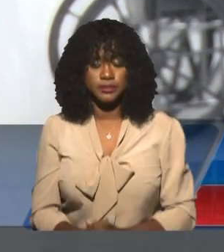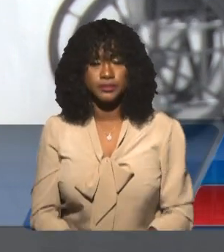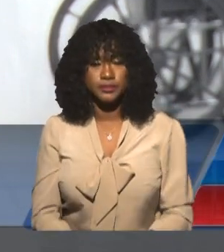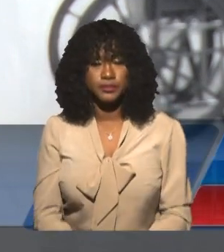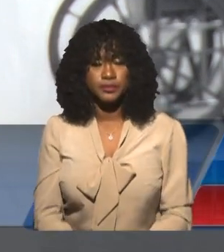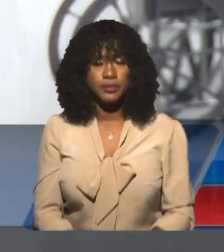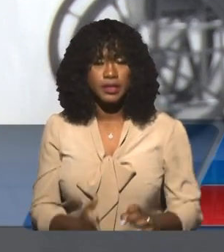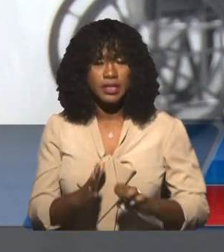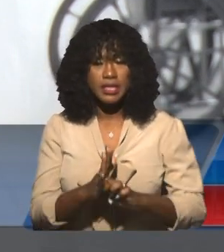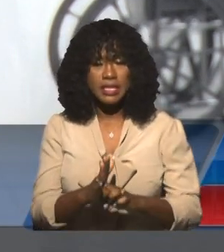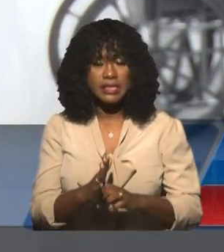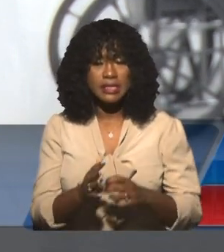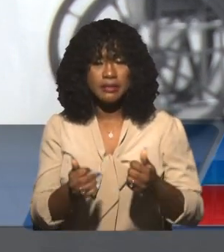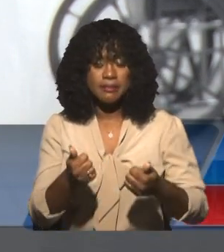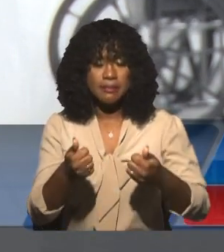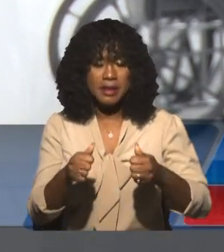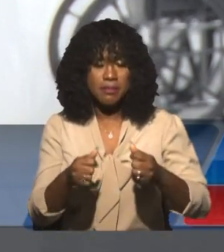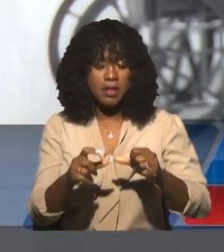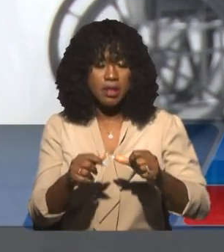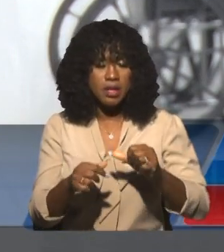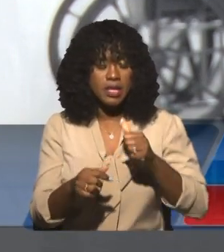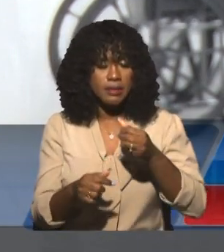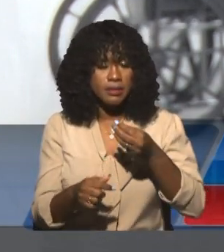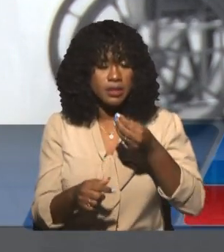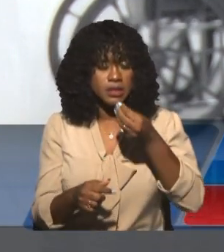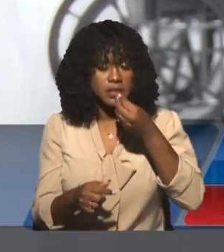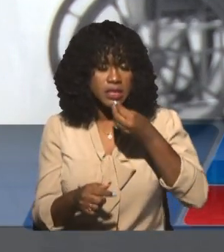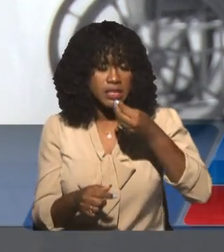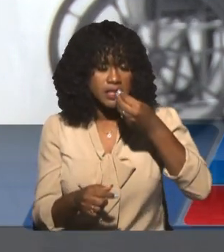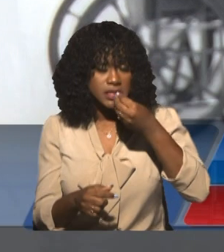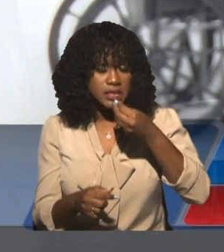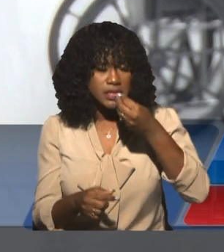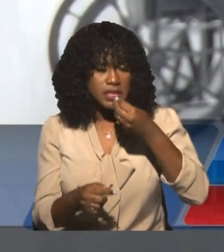for example, not being able to eat and feed yourself